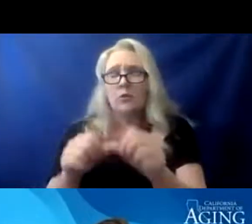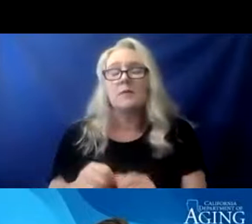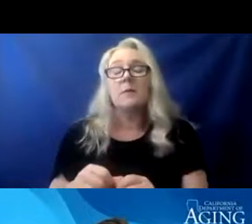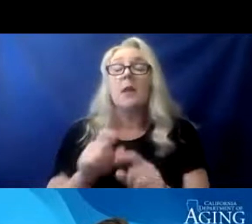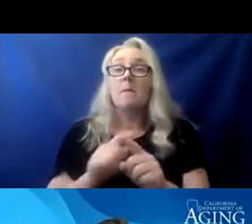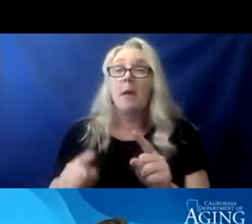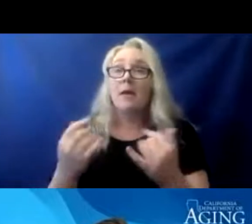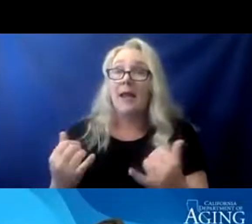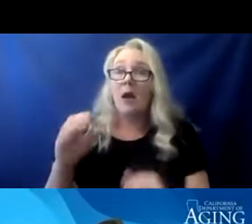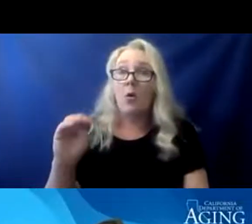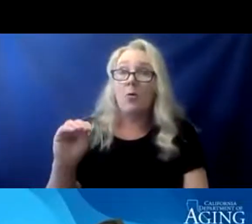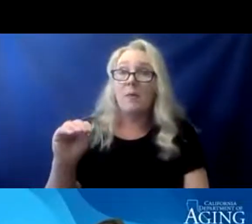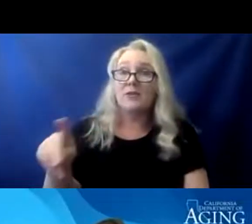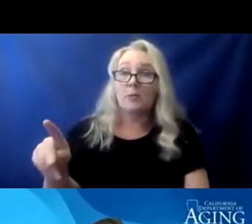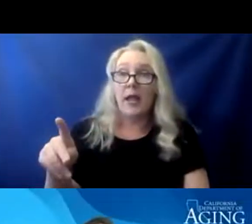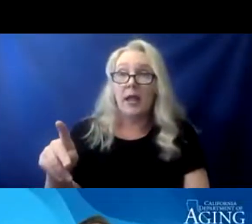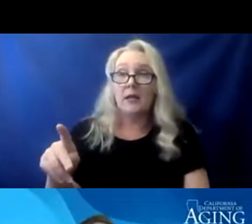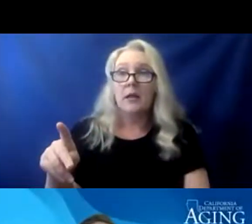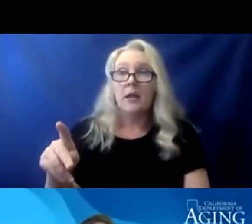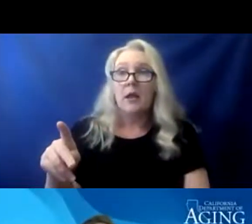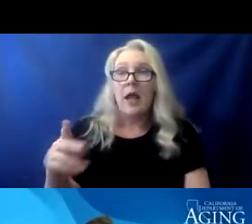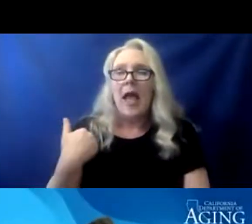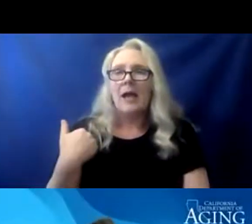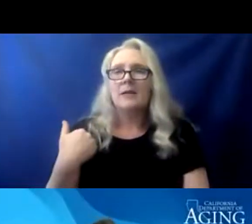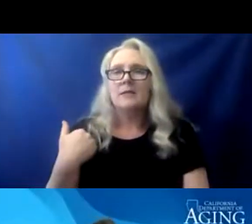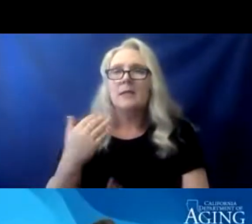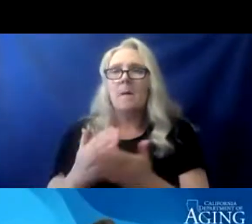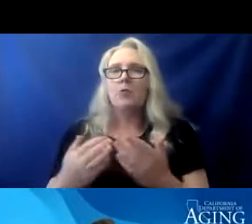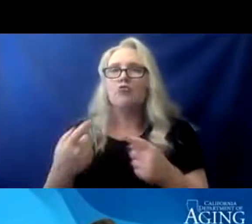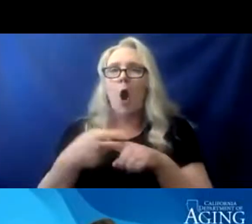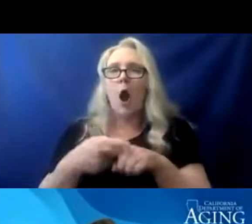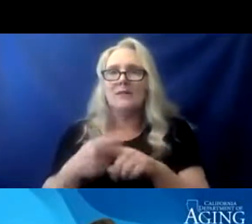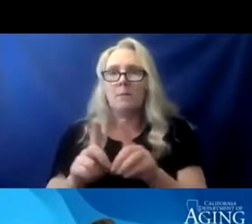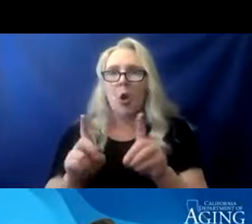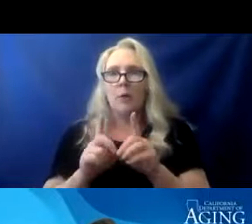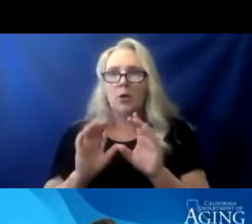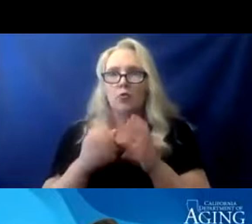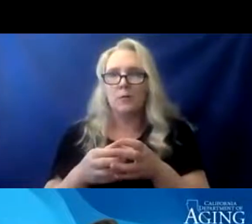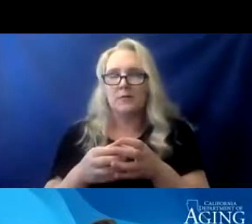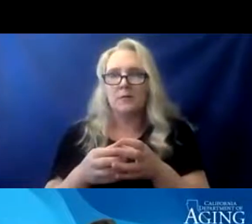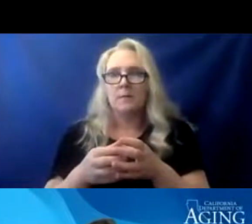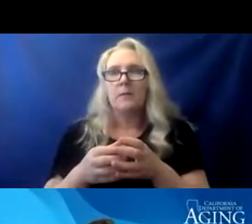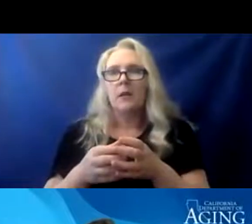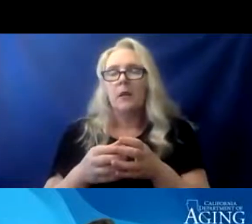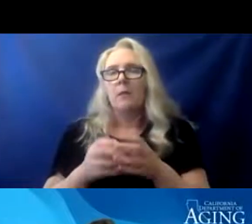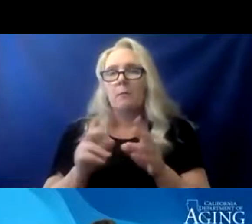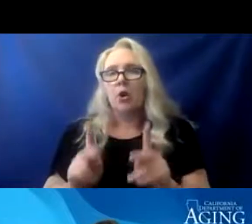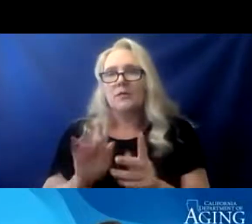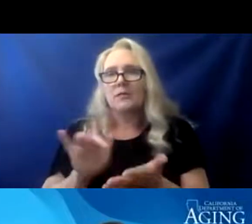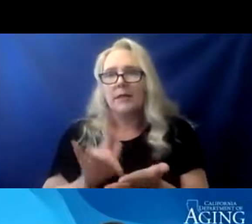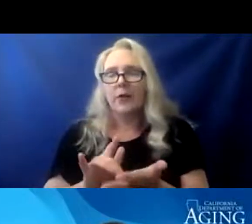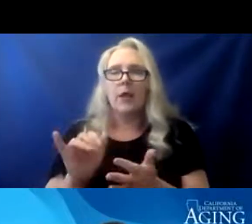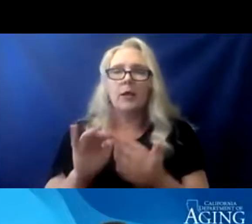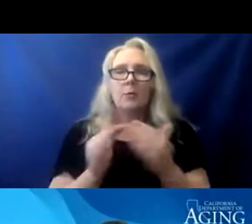has been able to accelerate is some new cross-department groups, and we'll talk about that in a second. Person-centered, whether it's the Community Living Advisory